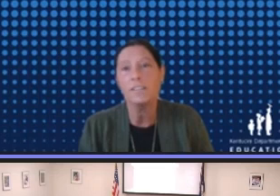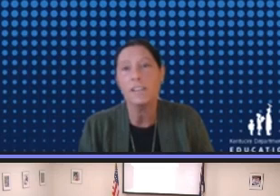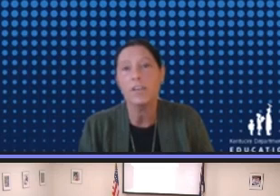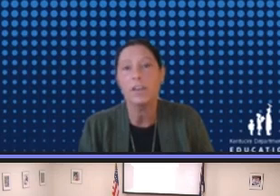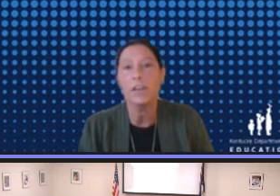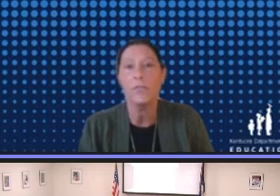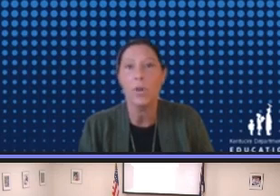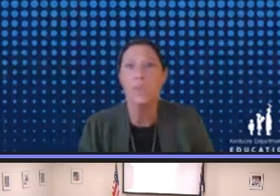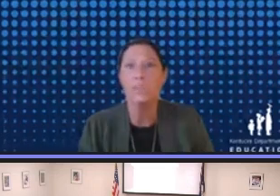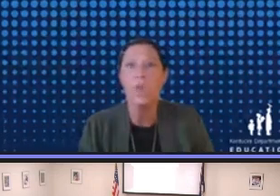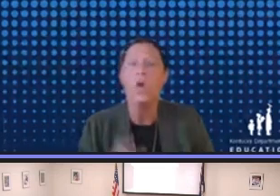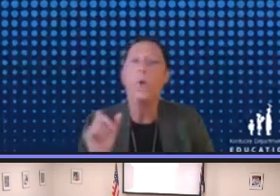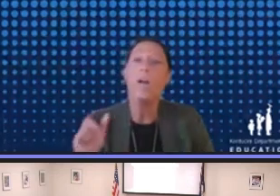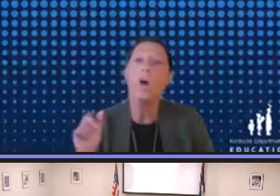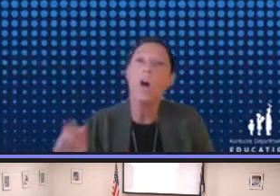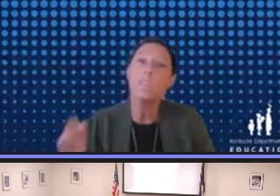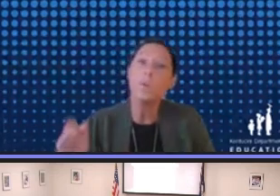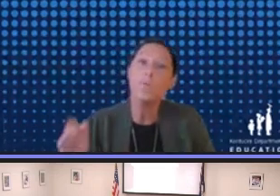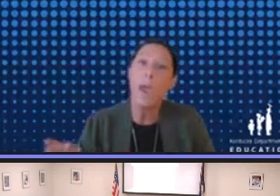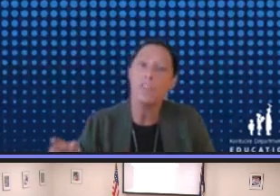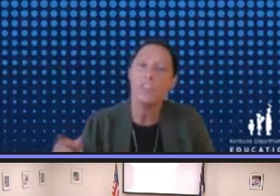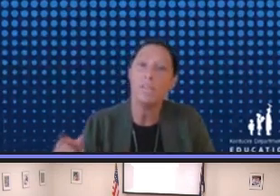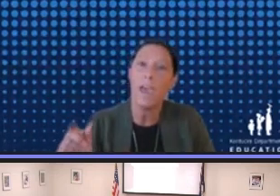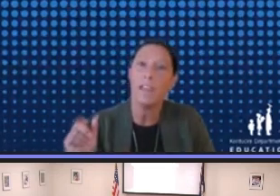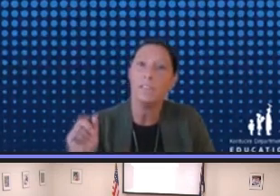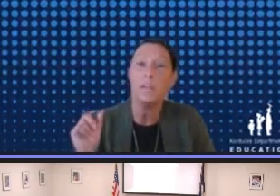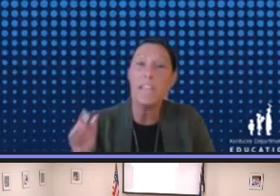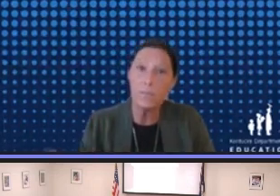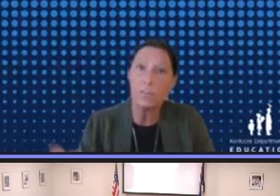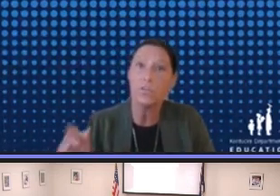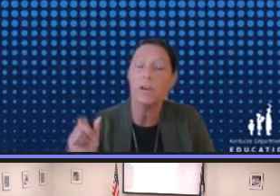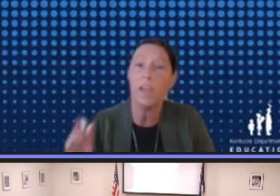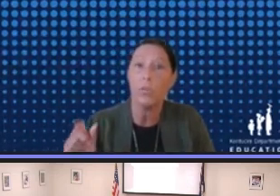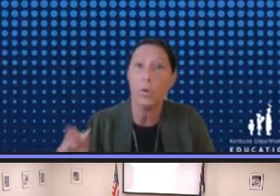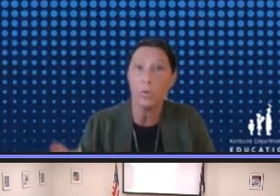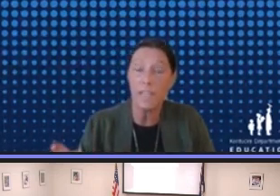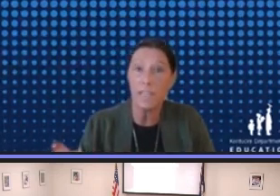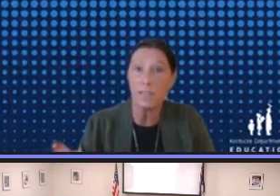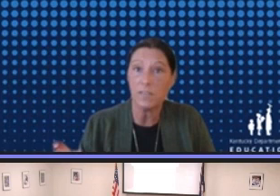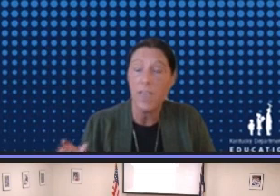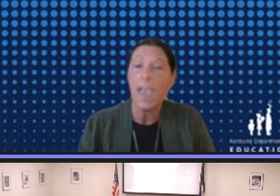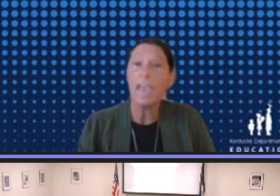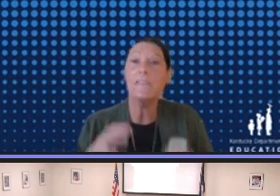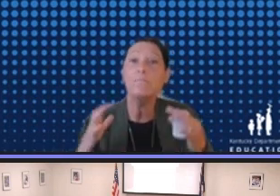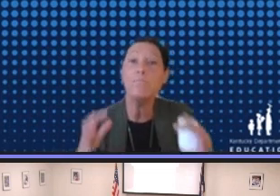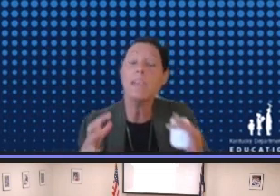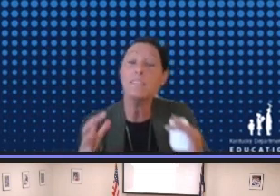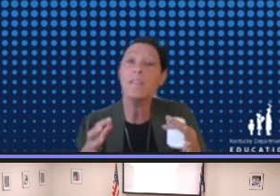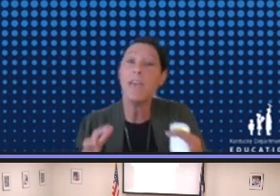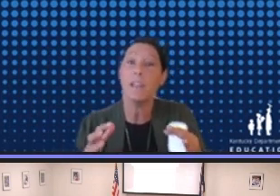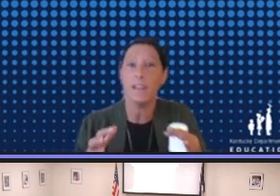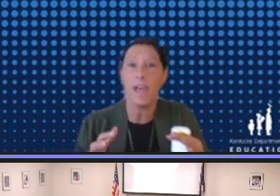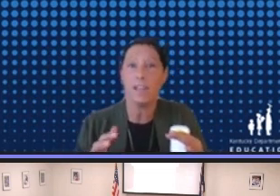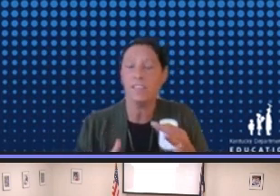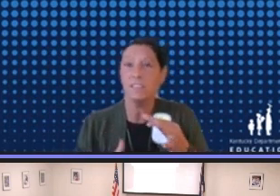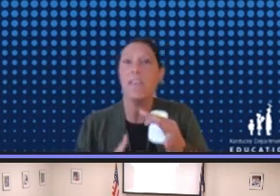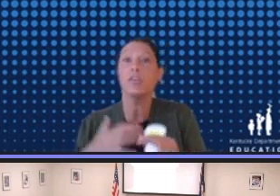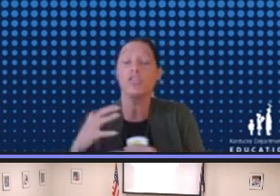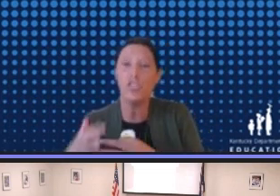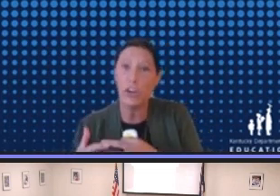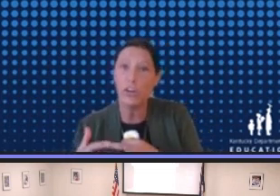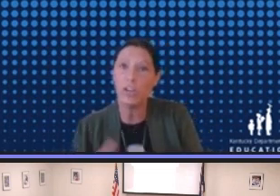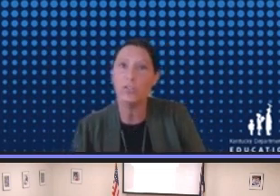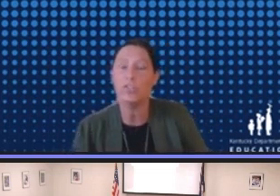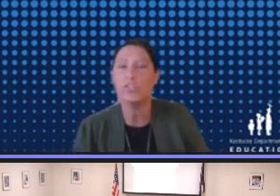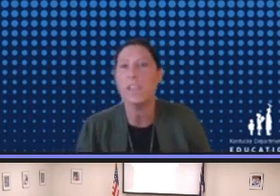in the content area focus, while also matching that to an inventory of local needs. And then based on that analysis